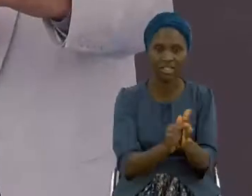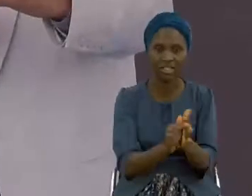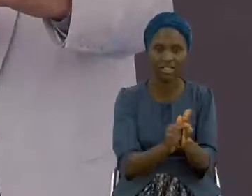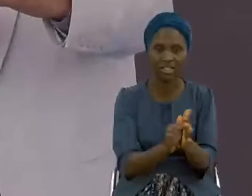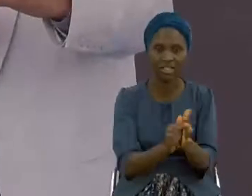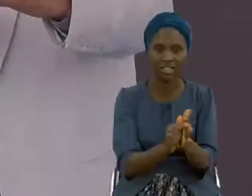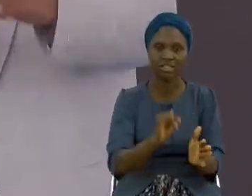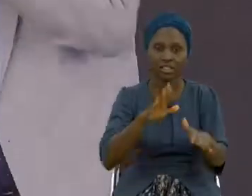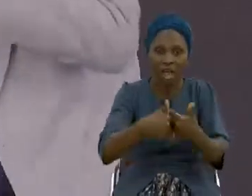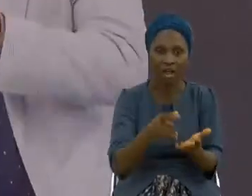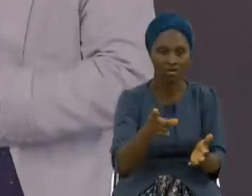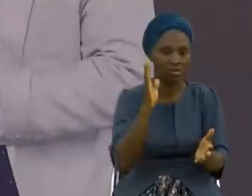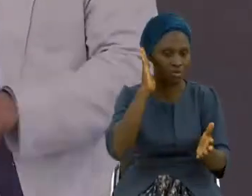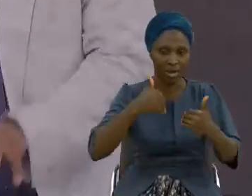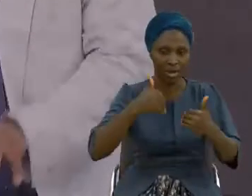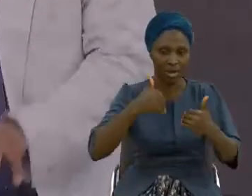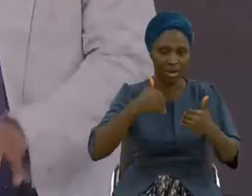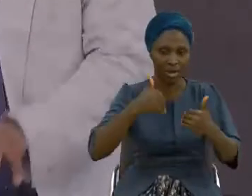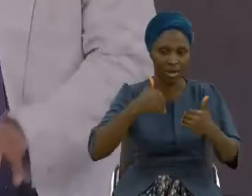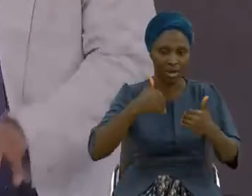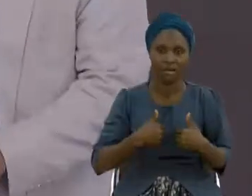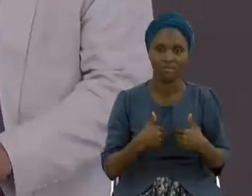on ceasing miracles